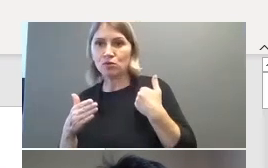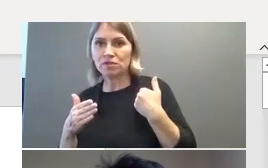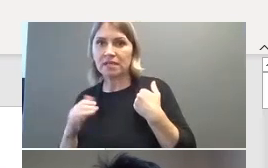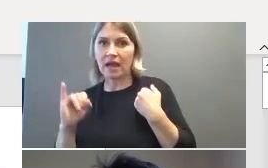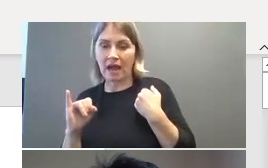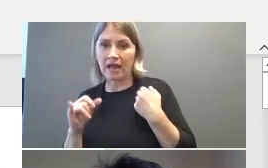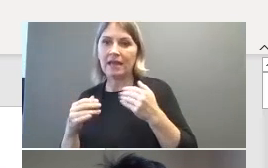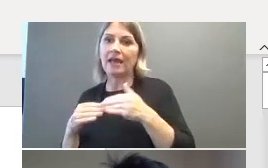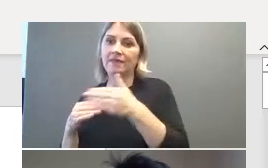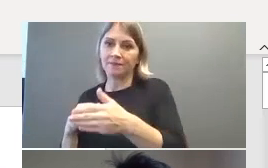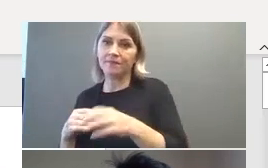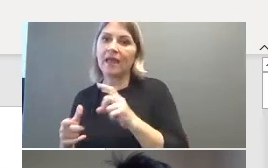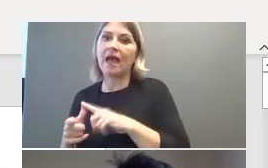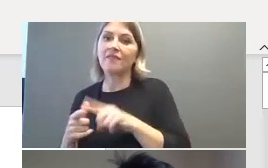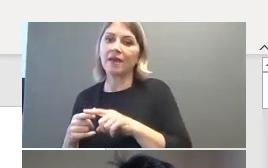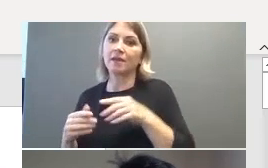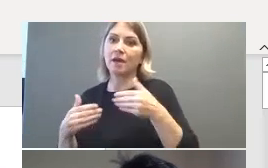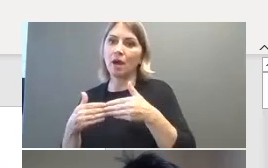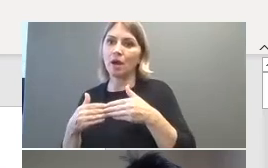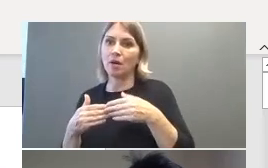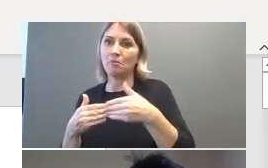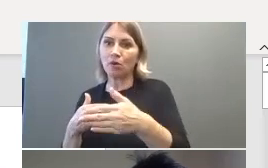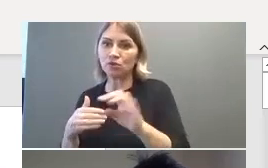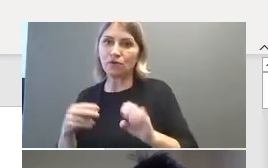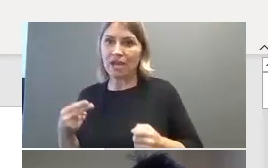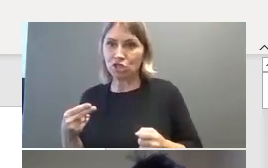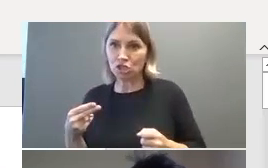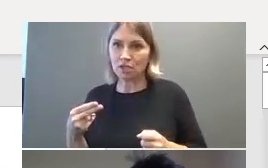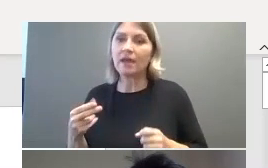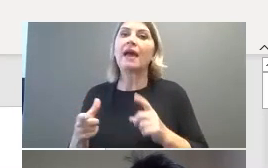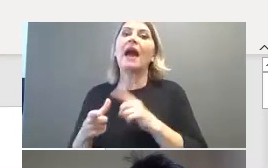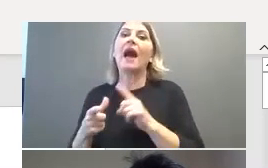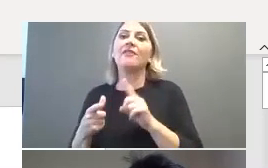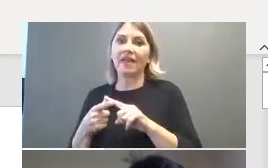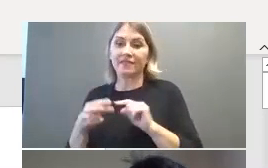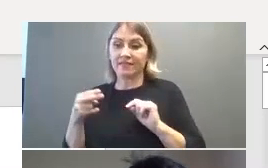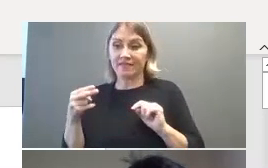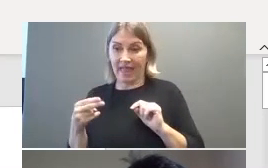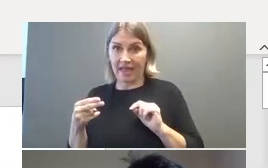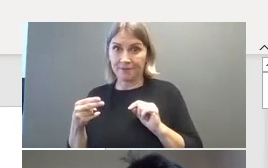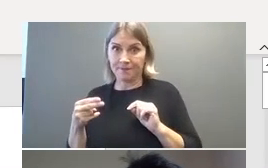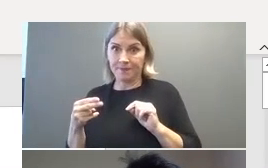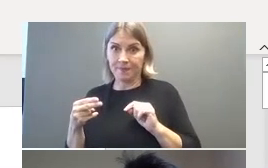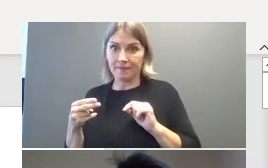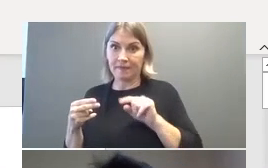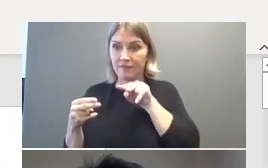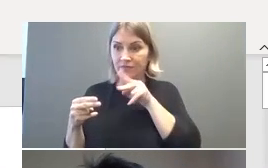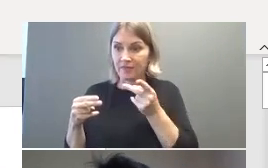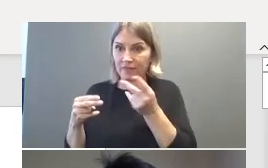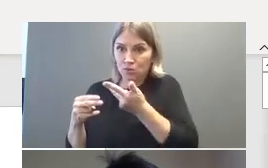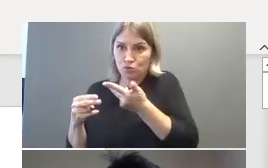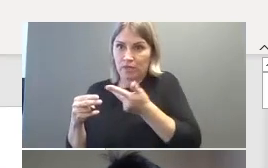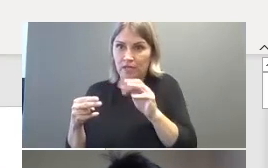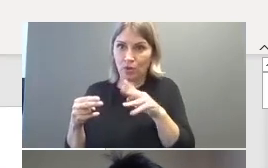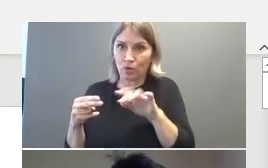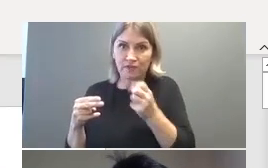then 14, and then a post visit number of 15 for H. And once we have covered this particular 4 nodes and these nodes, these 3 nodes, we